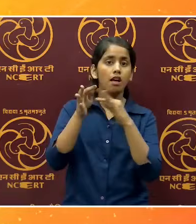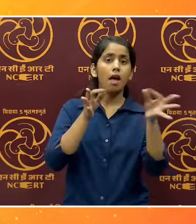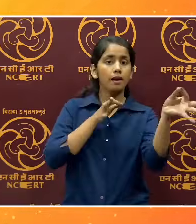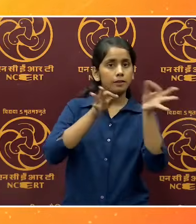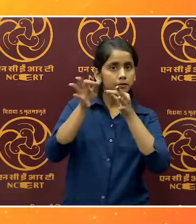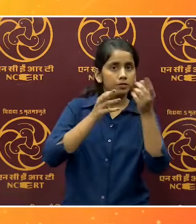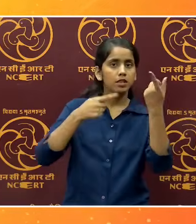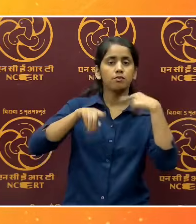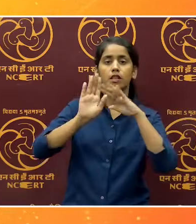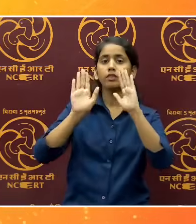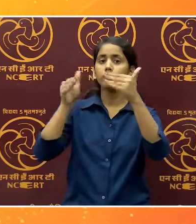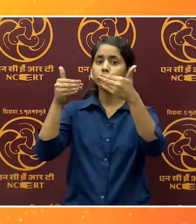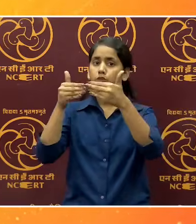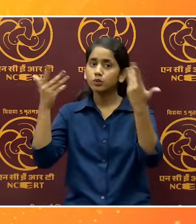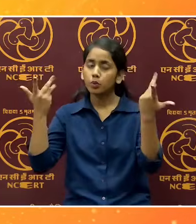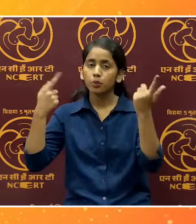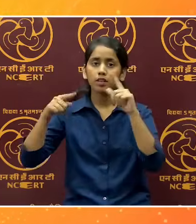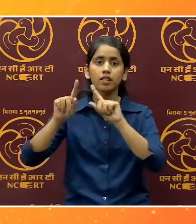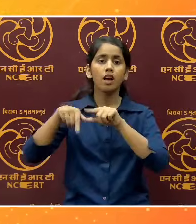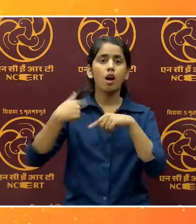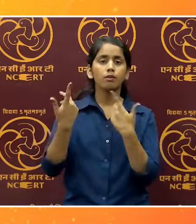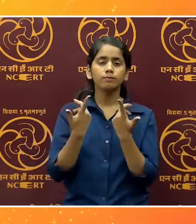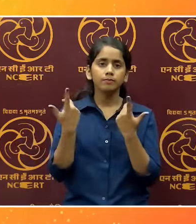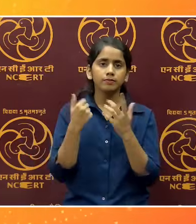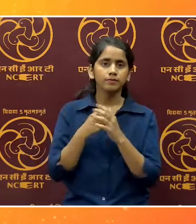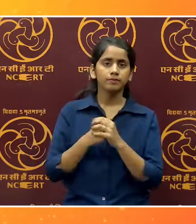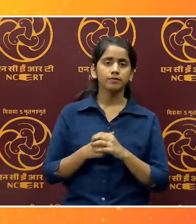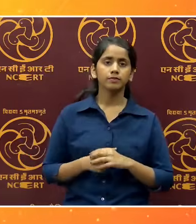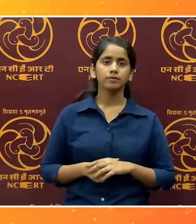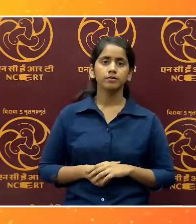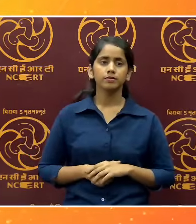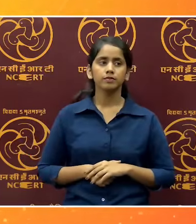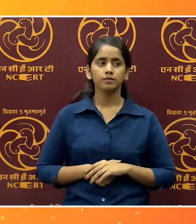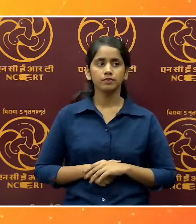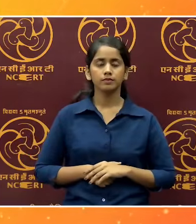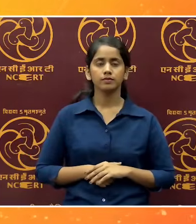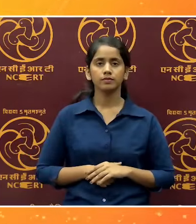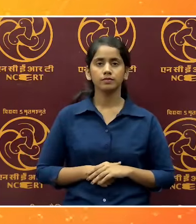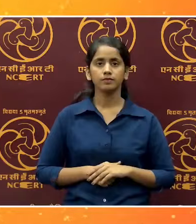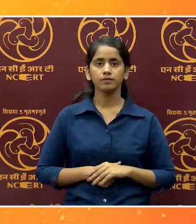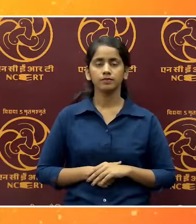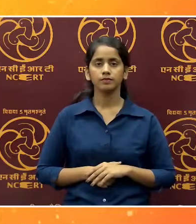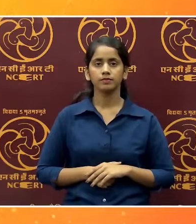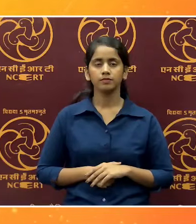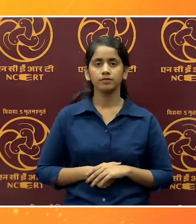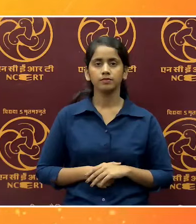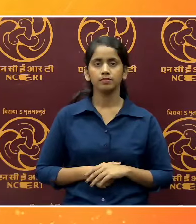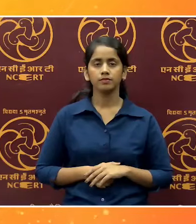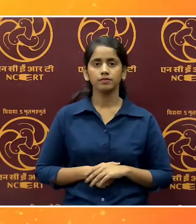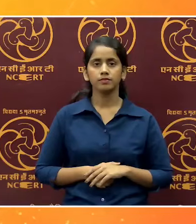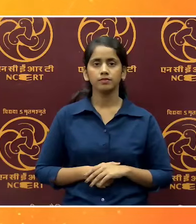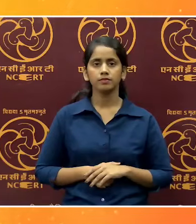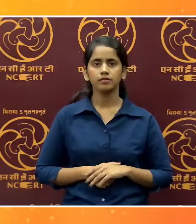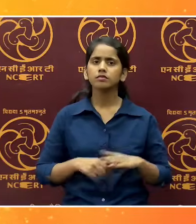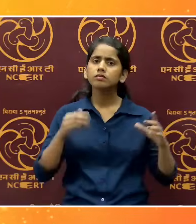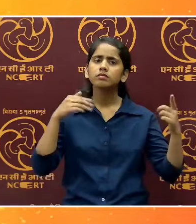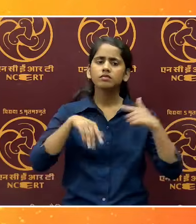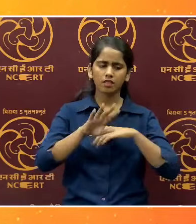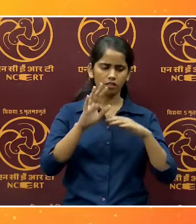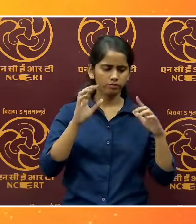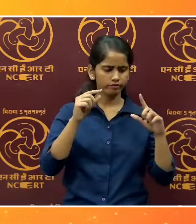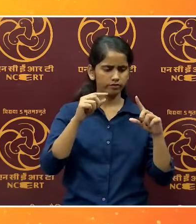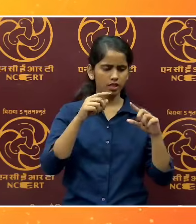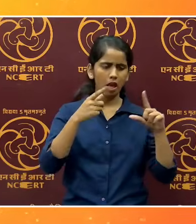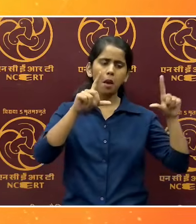introductions which was given by the frog itself. So this What is so special about